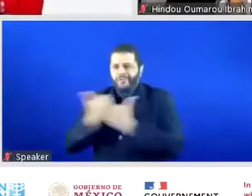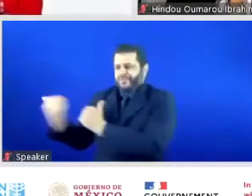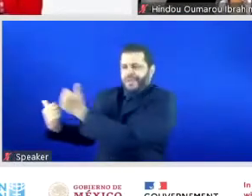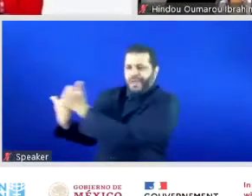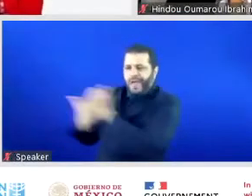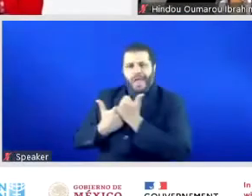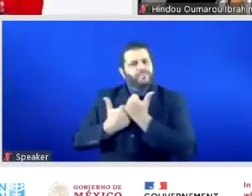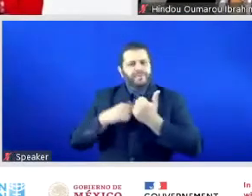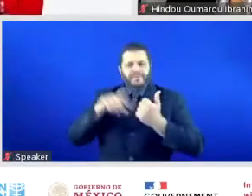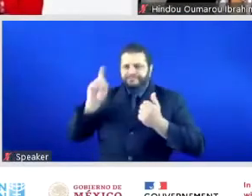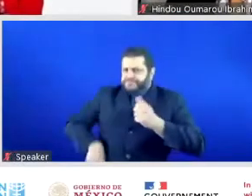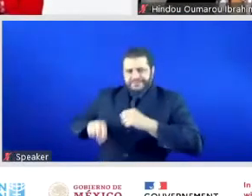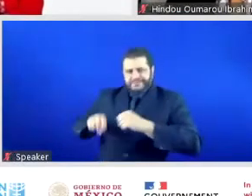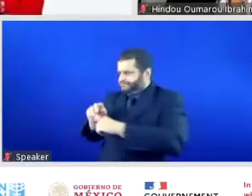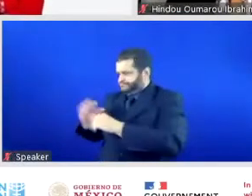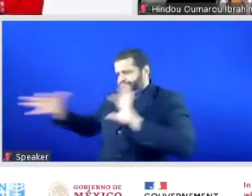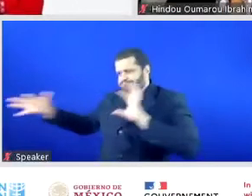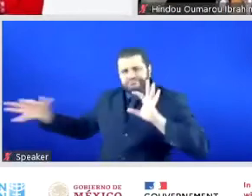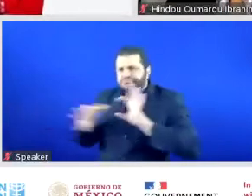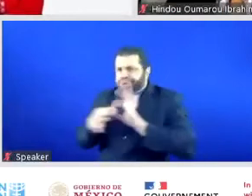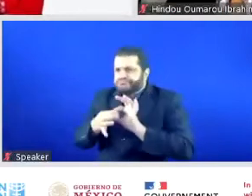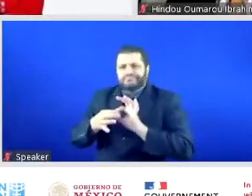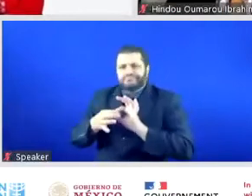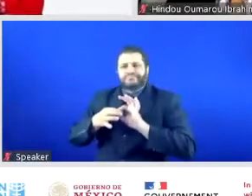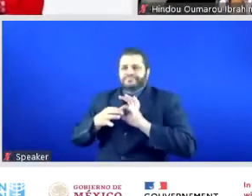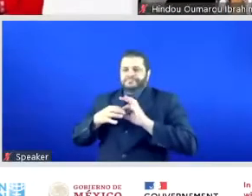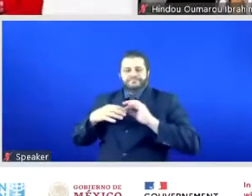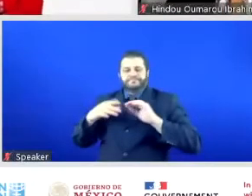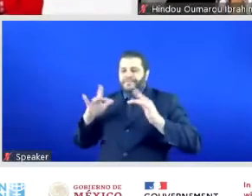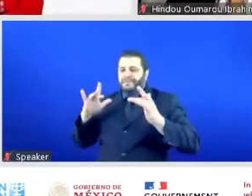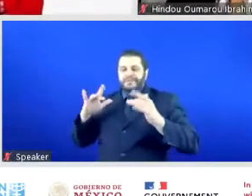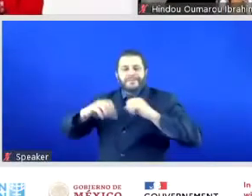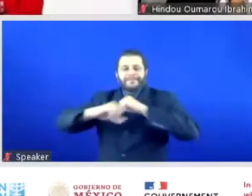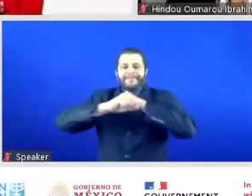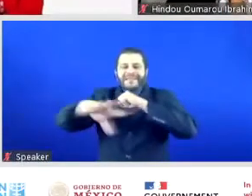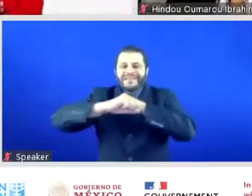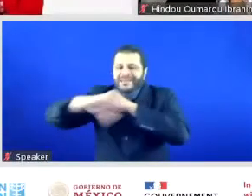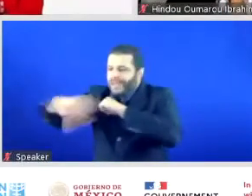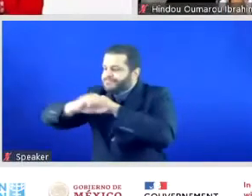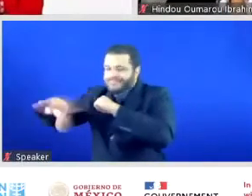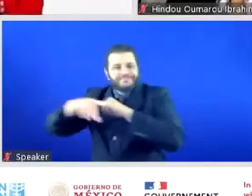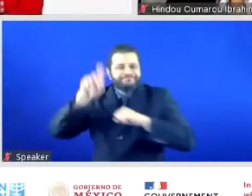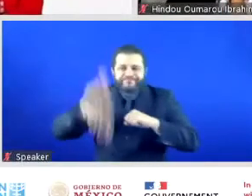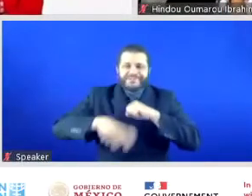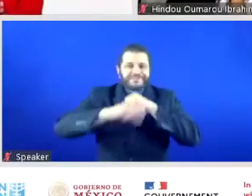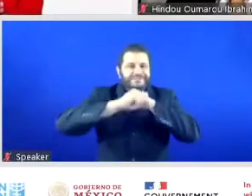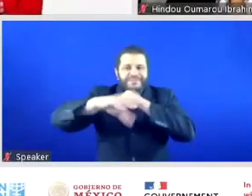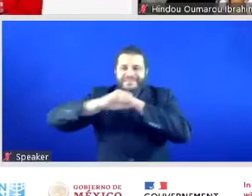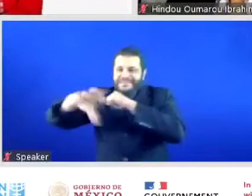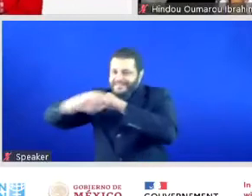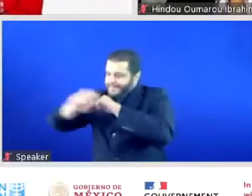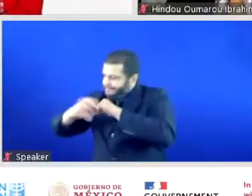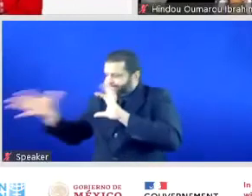a pessimistic way, but in rather motivating and empowering way that we can really still make a